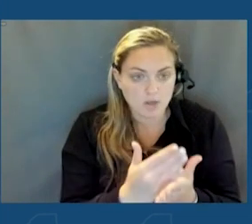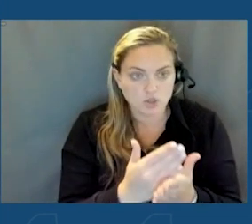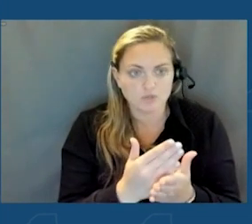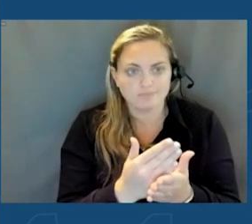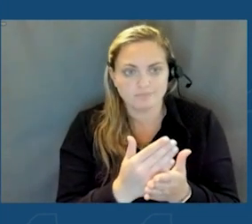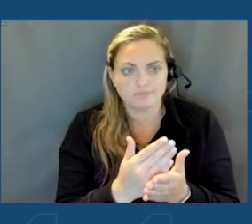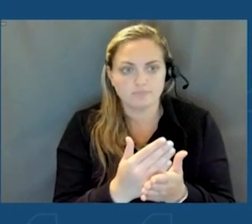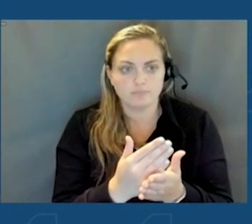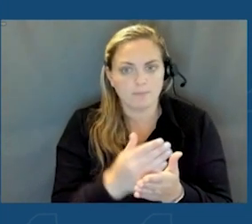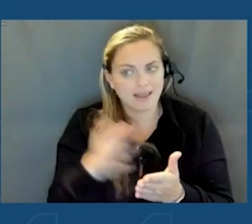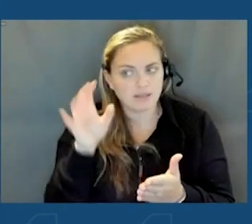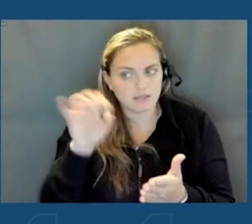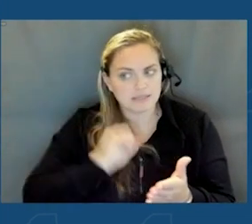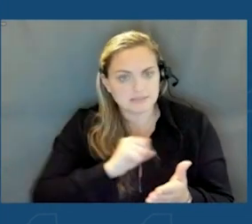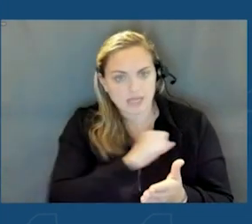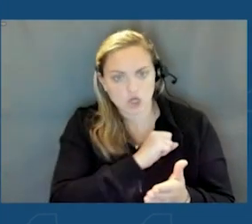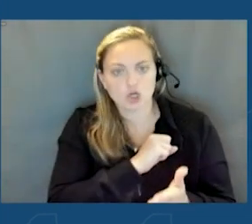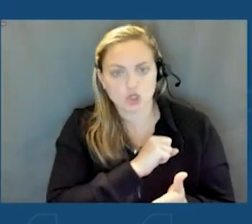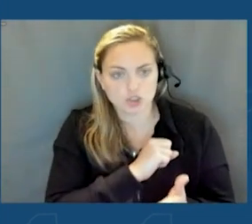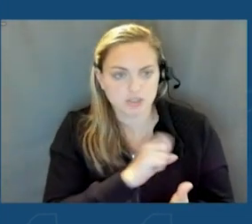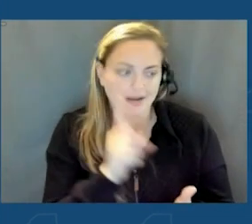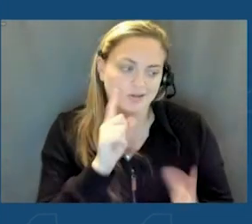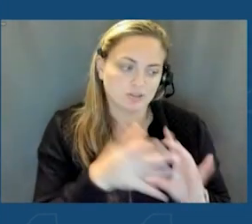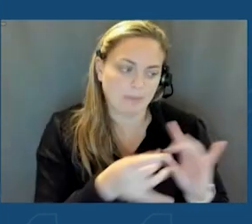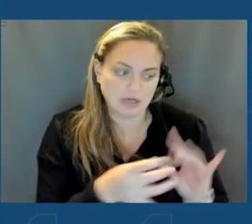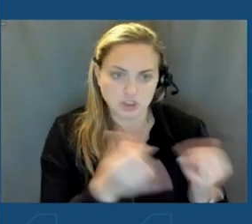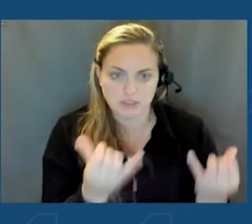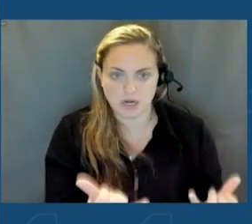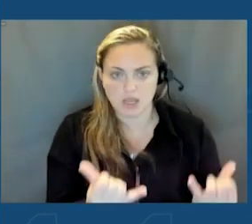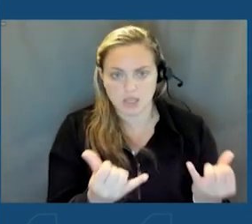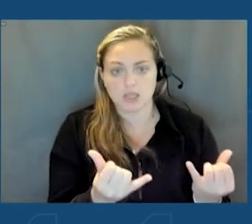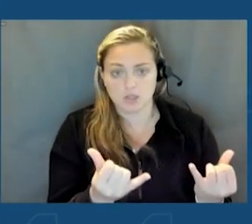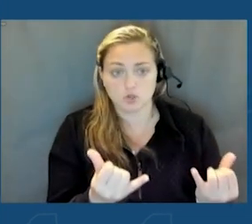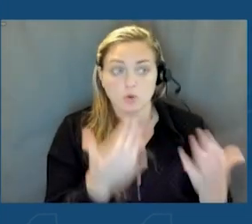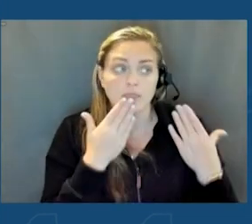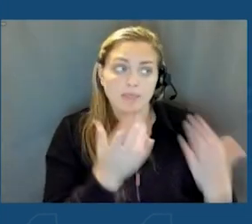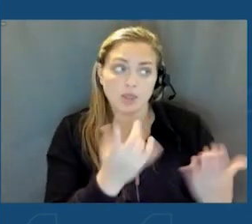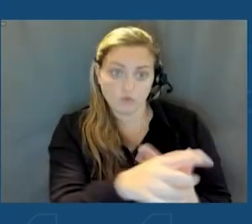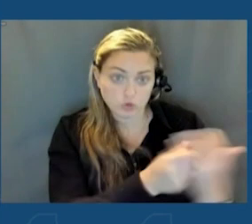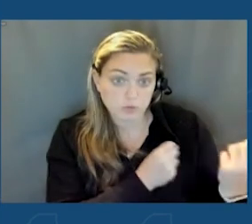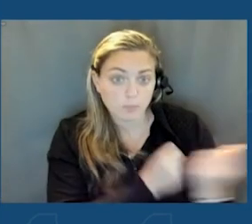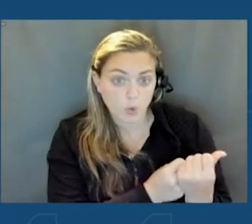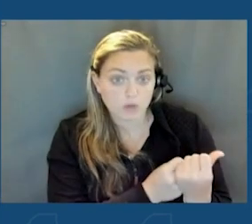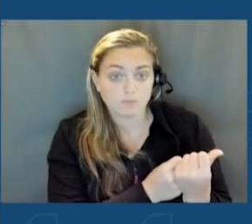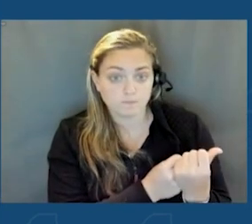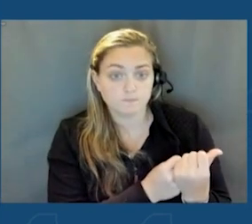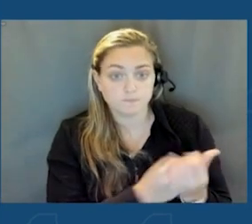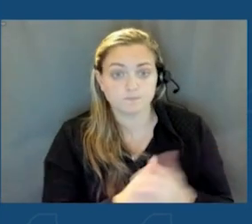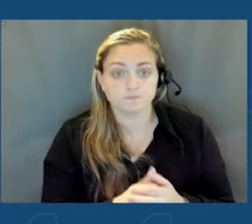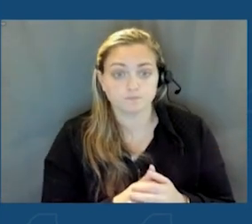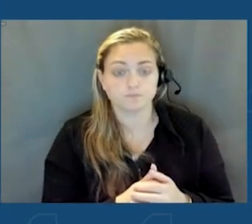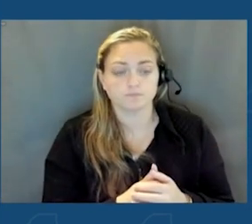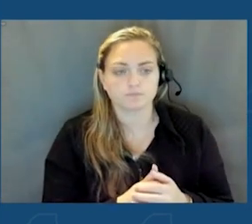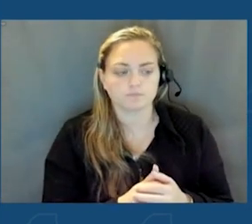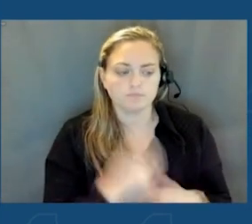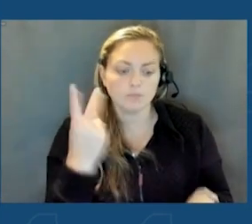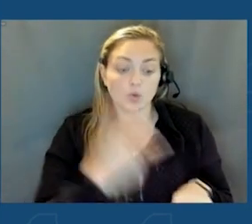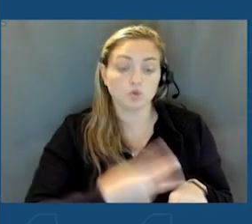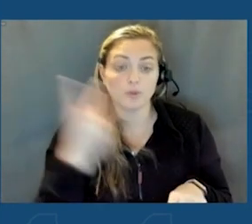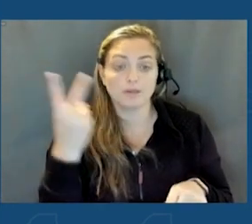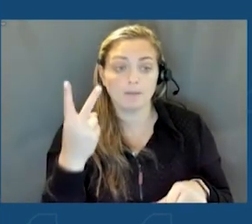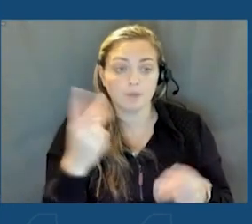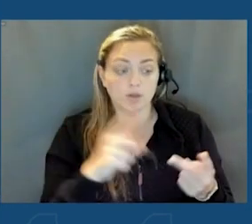the senators and assembly members that I just acknowledged here today, and I want to thank them for their support for this as well. So we've doubled that. We also